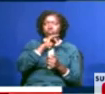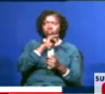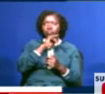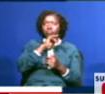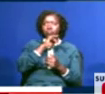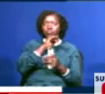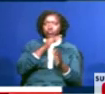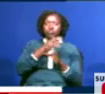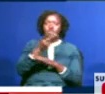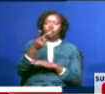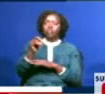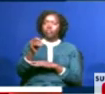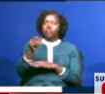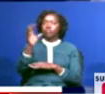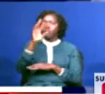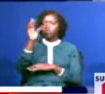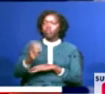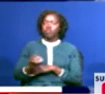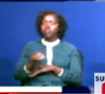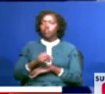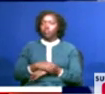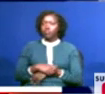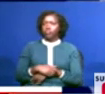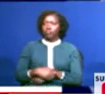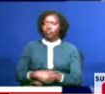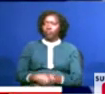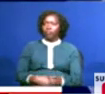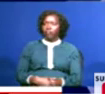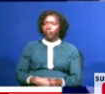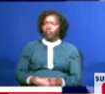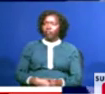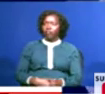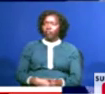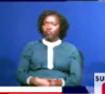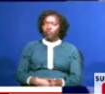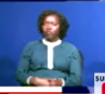crossed the 20% mark. Regina Manyara reporting for Prime Edition.